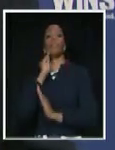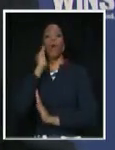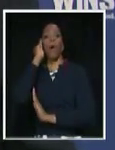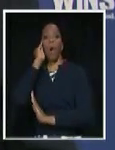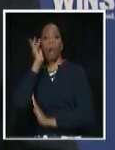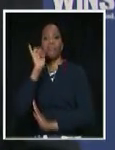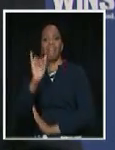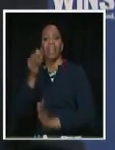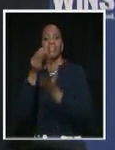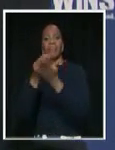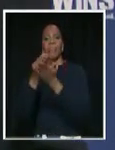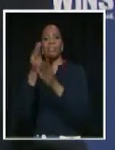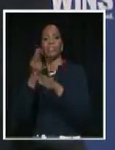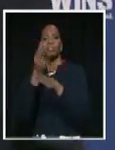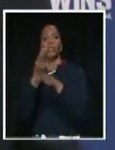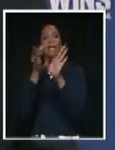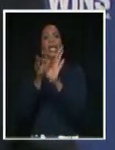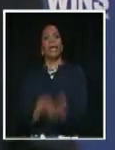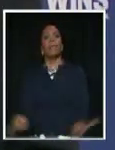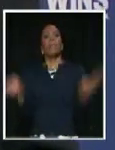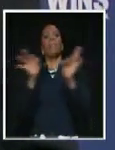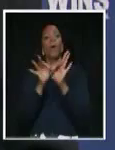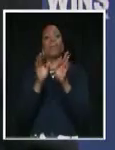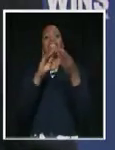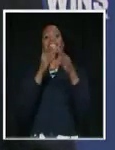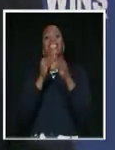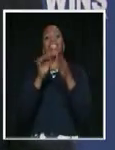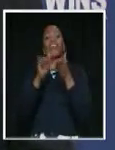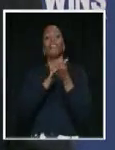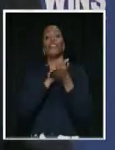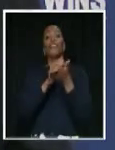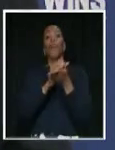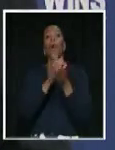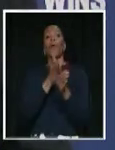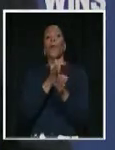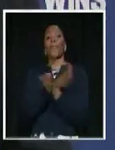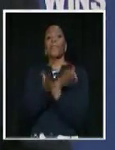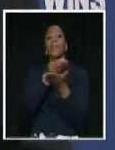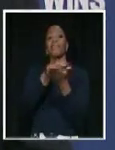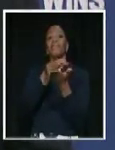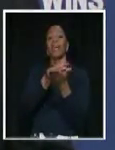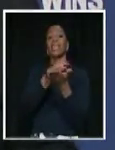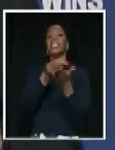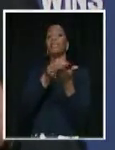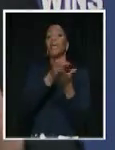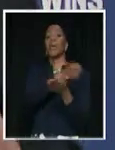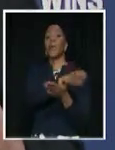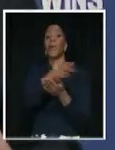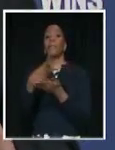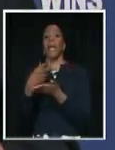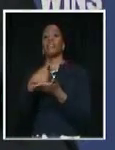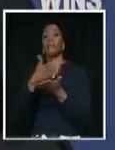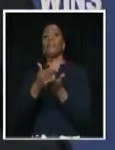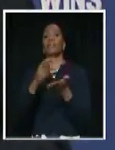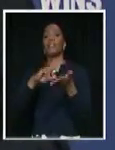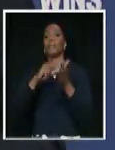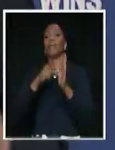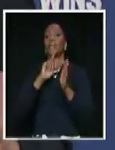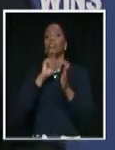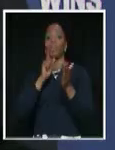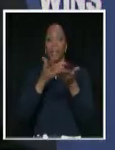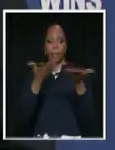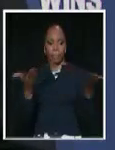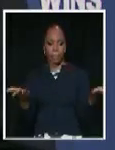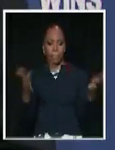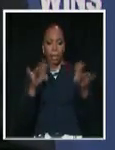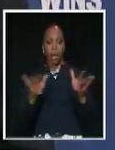more importantly, the city of New York is pre-funding it. This is money that's going to go back into our budget to make sure that we don't have a hole in it. I'm just